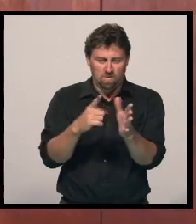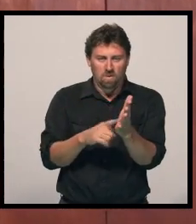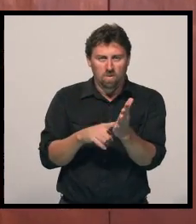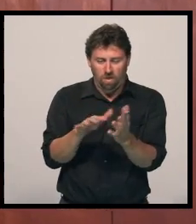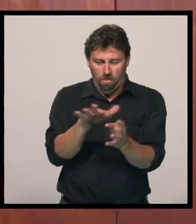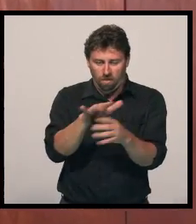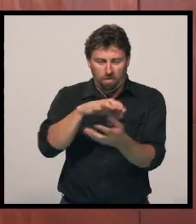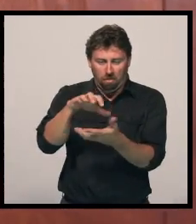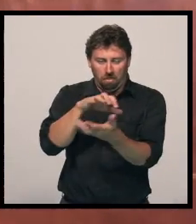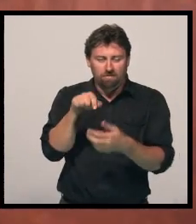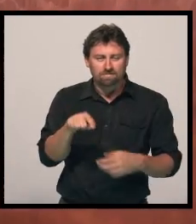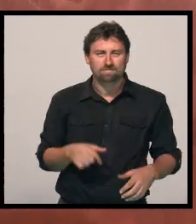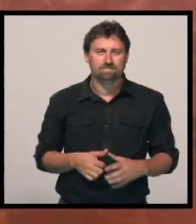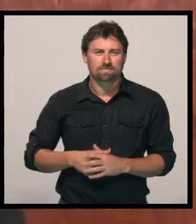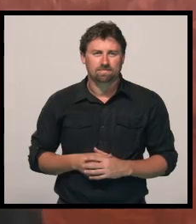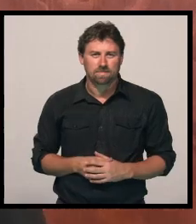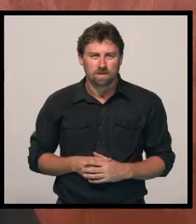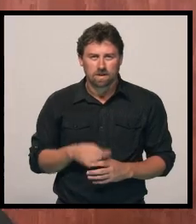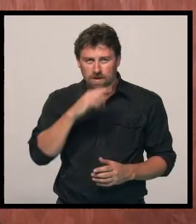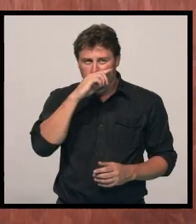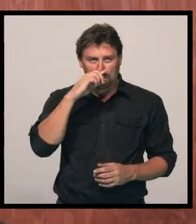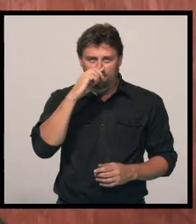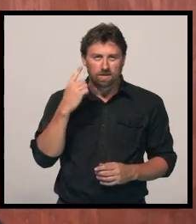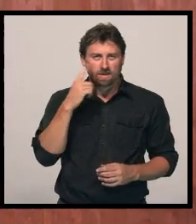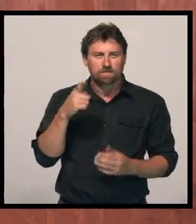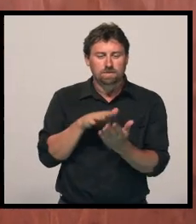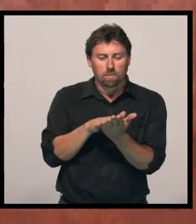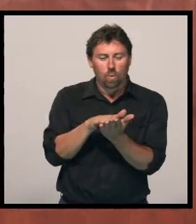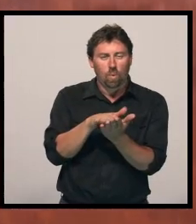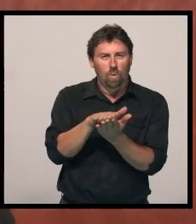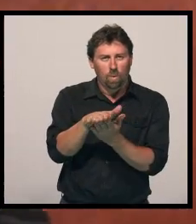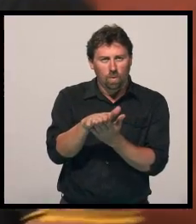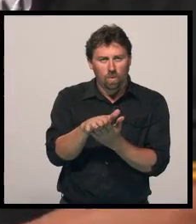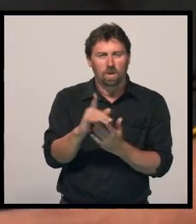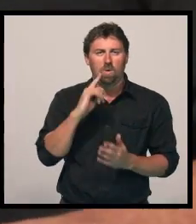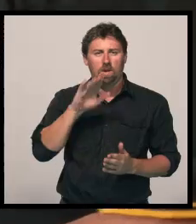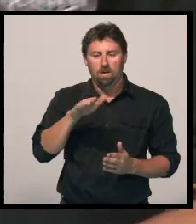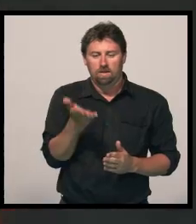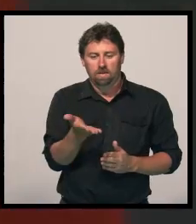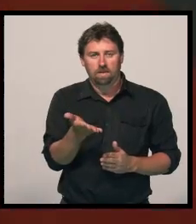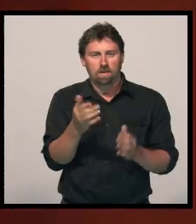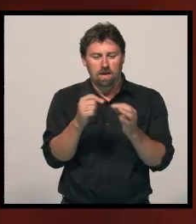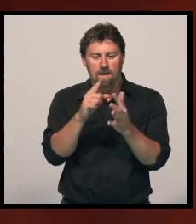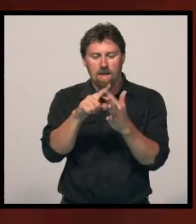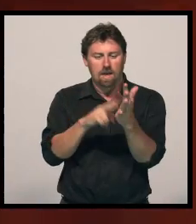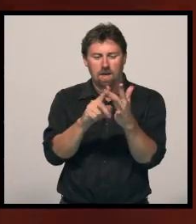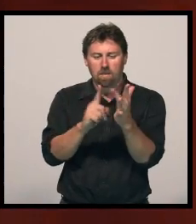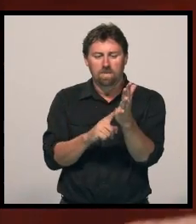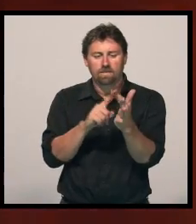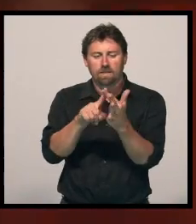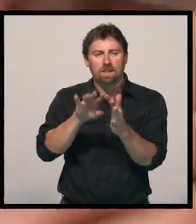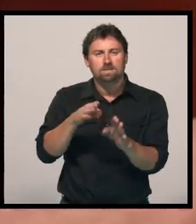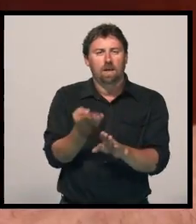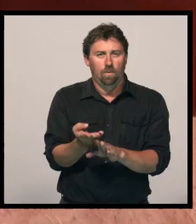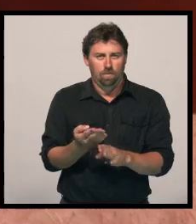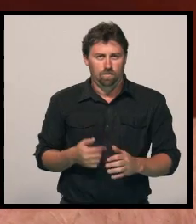So first of all, I'll take my smoother. This time I'm going to put it in bevel down. We use a little block of wood to help us set